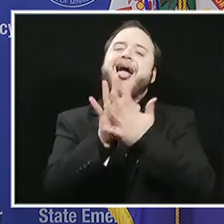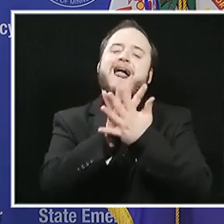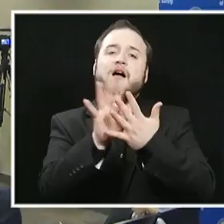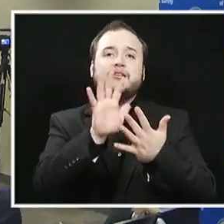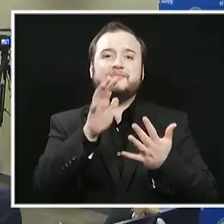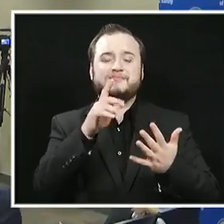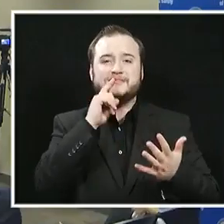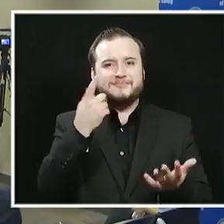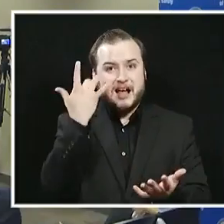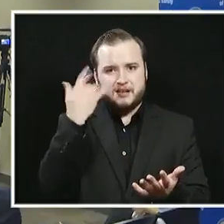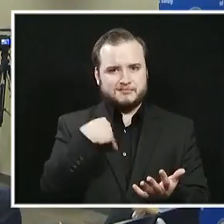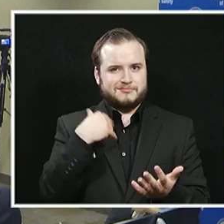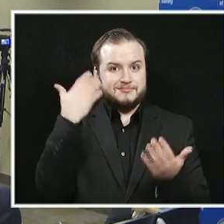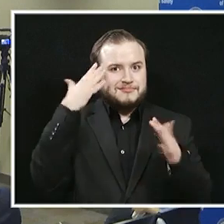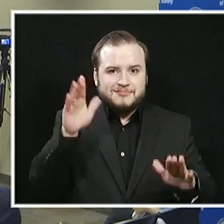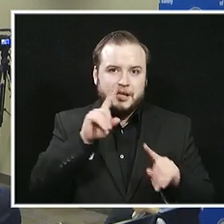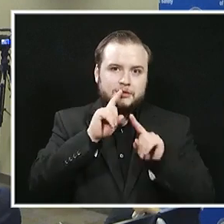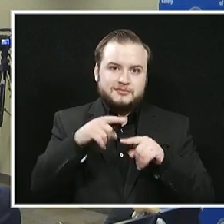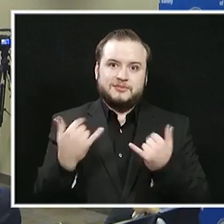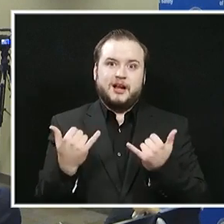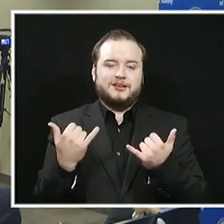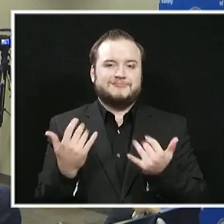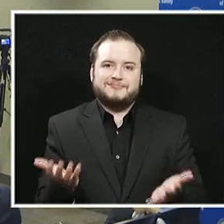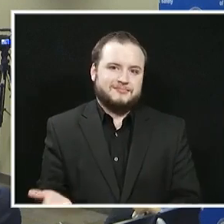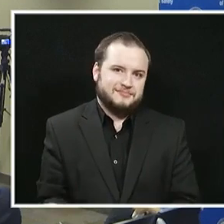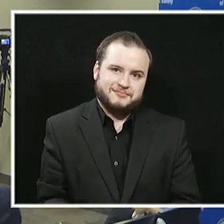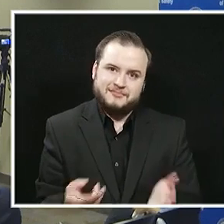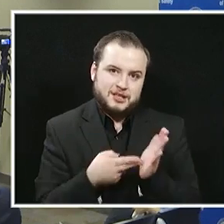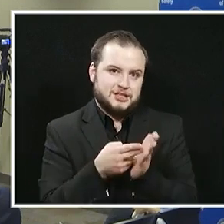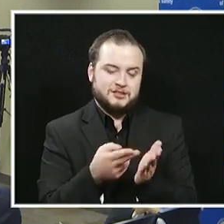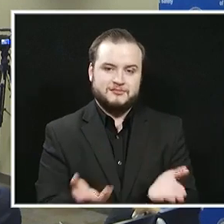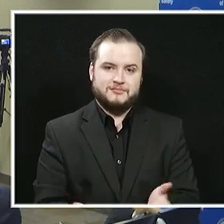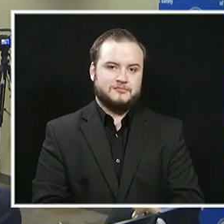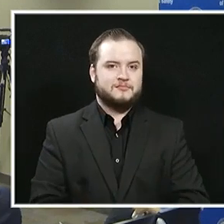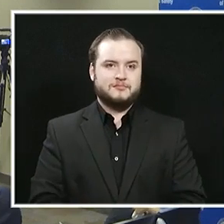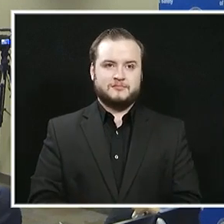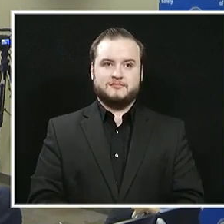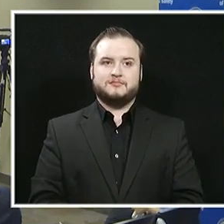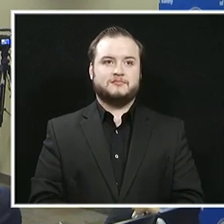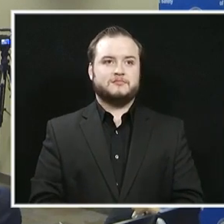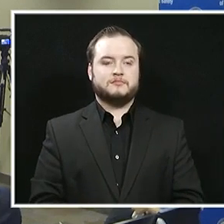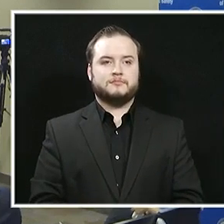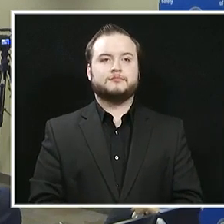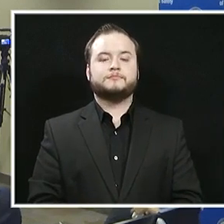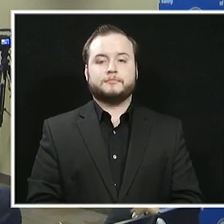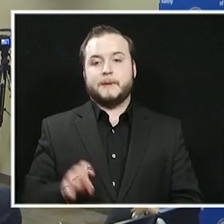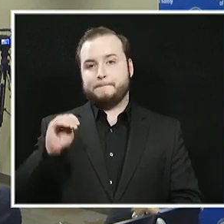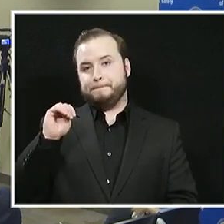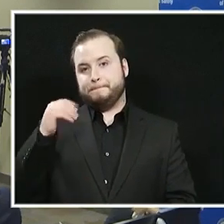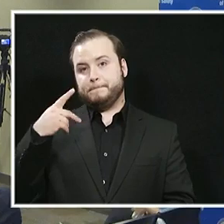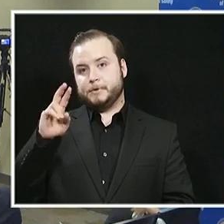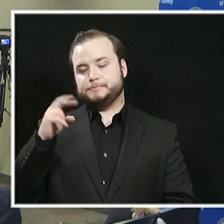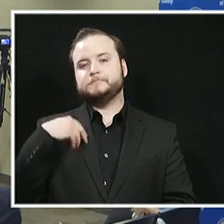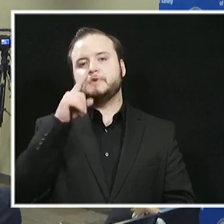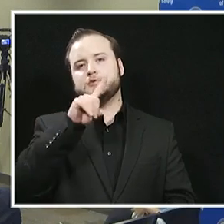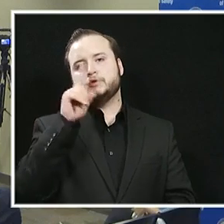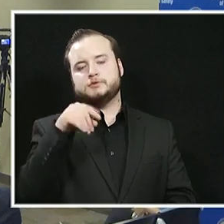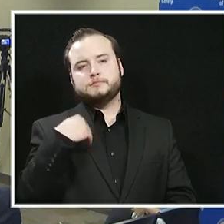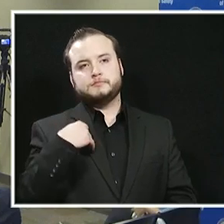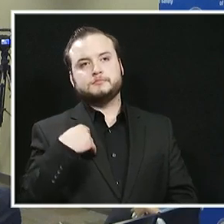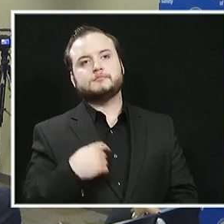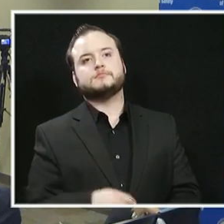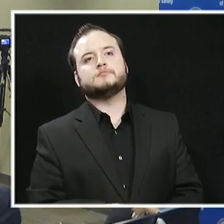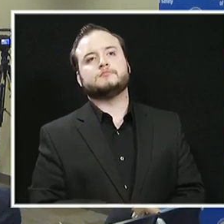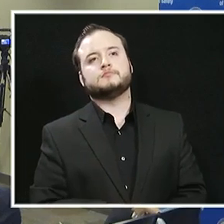Governor, this is from Minnesota Public Radio. They asked, traffic patterns and foot traffic at stores that are open suggest the stay-at-home order is already